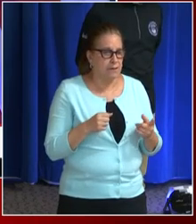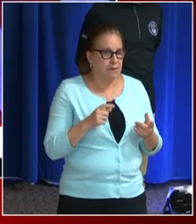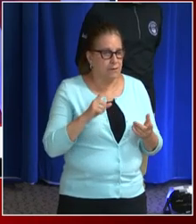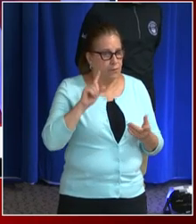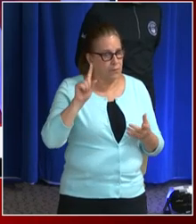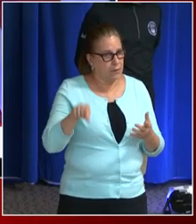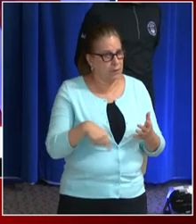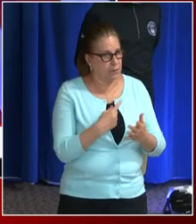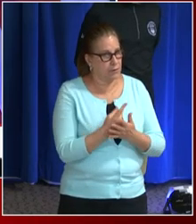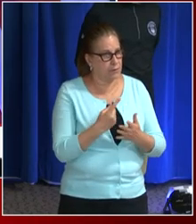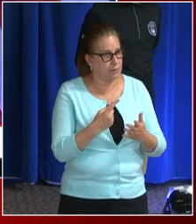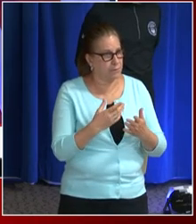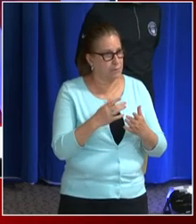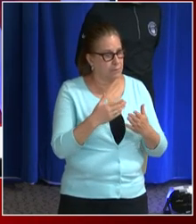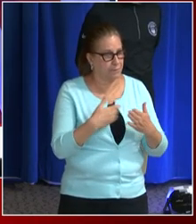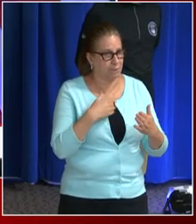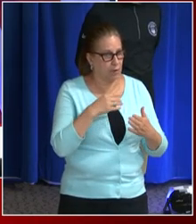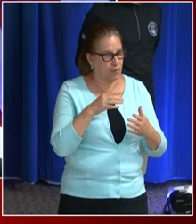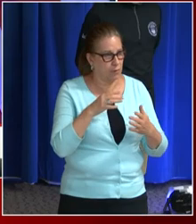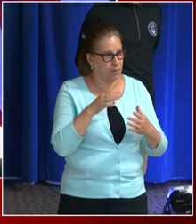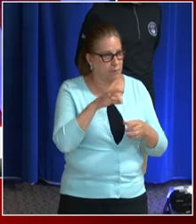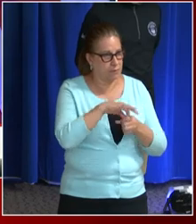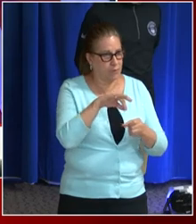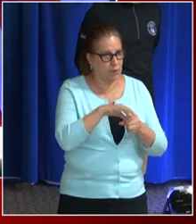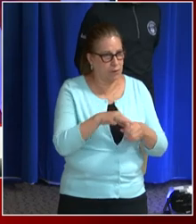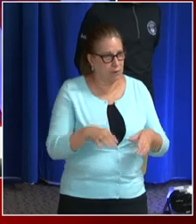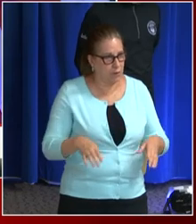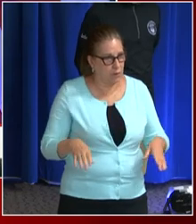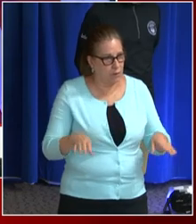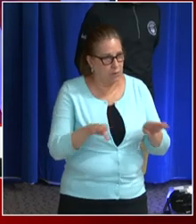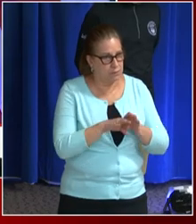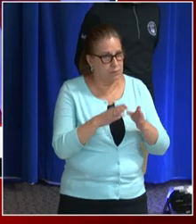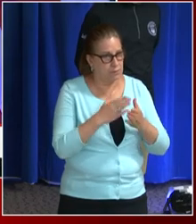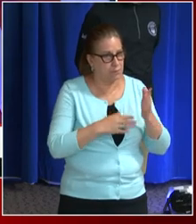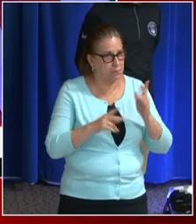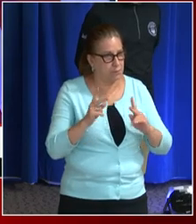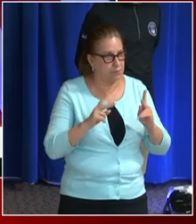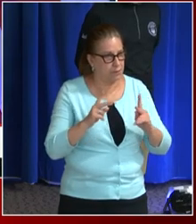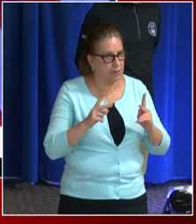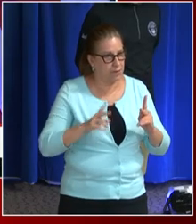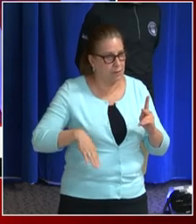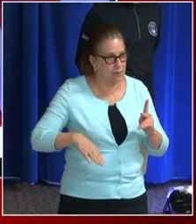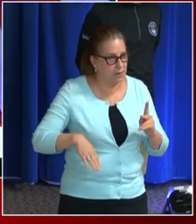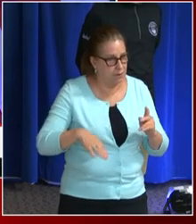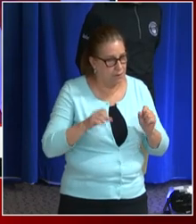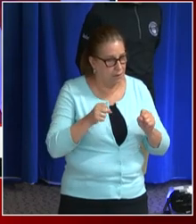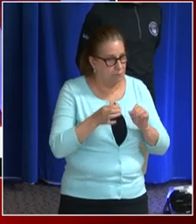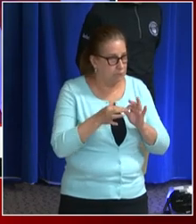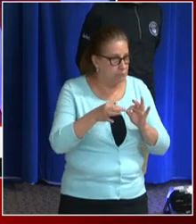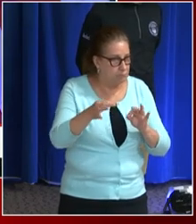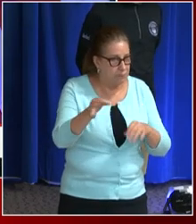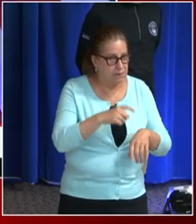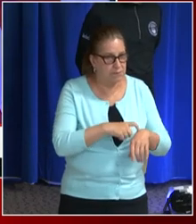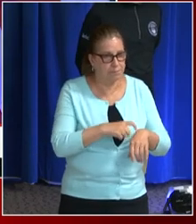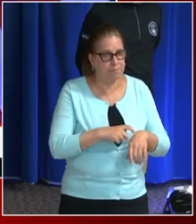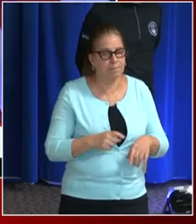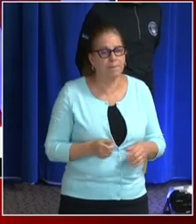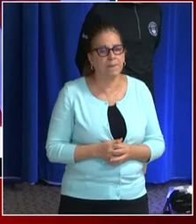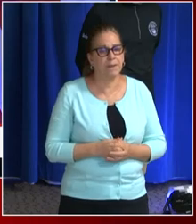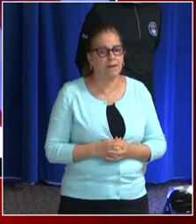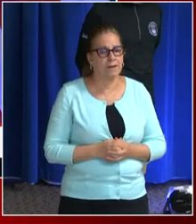voters, and do you have plans to extend it to start at 8 p.m.? Our curfew will begin today,